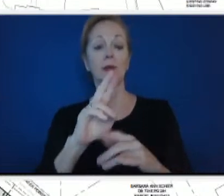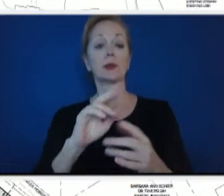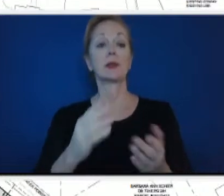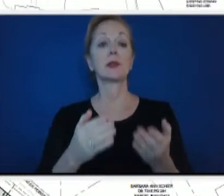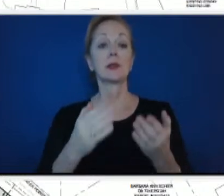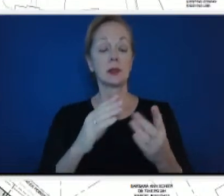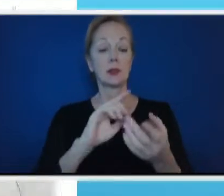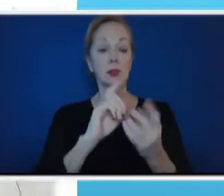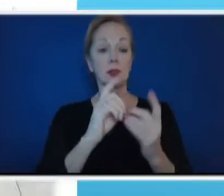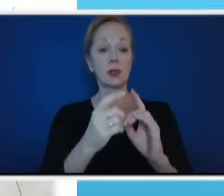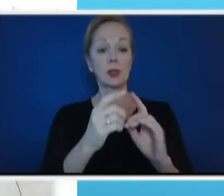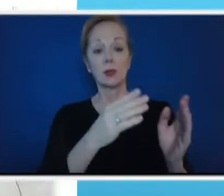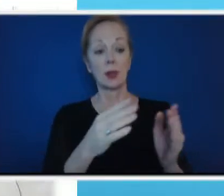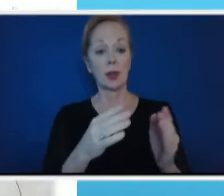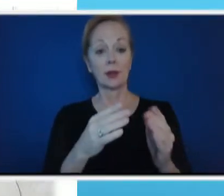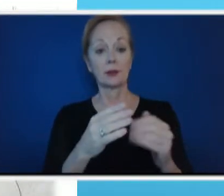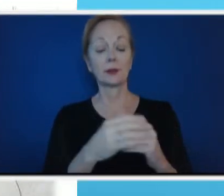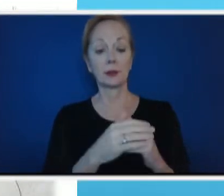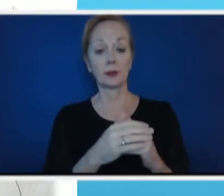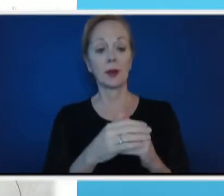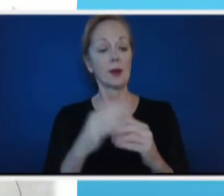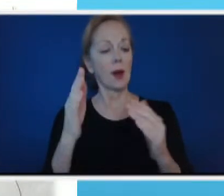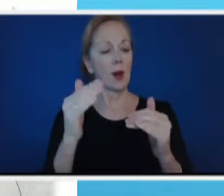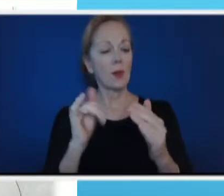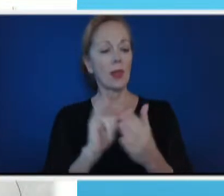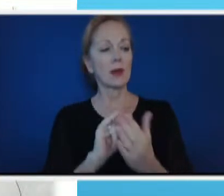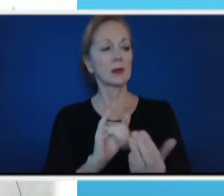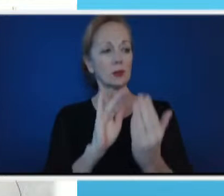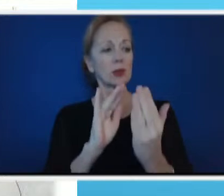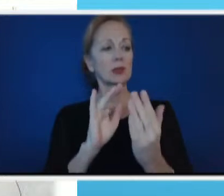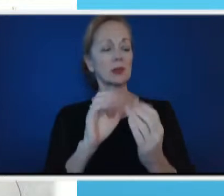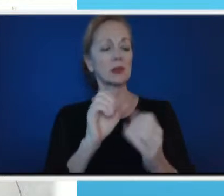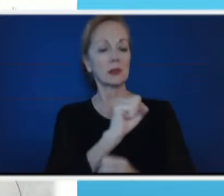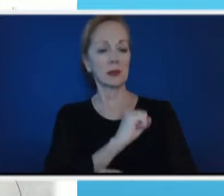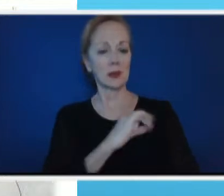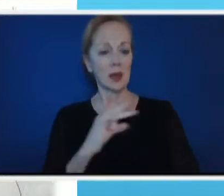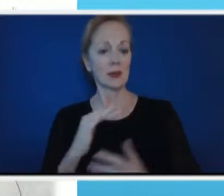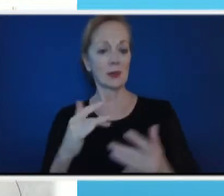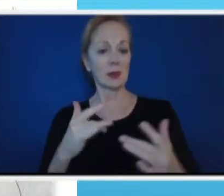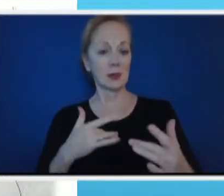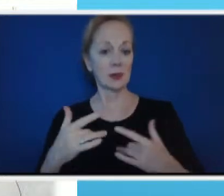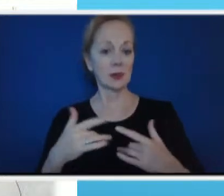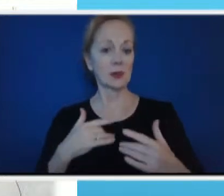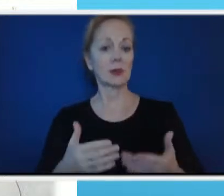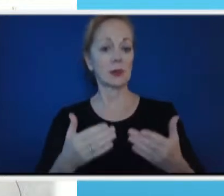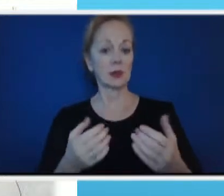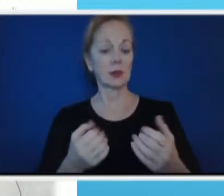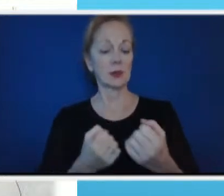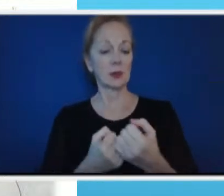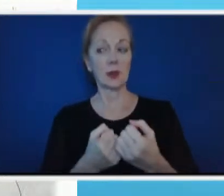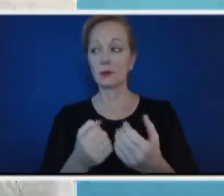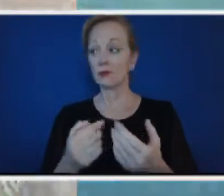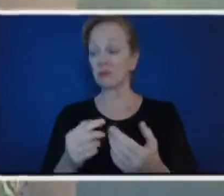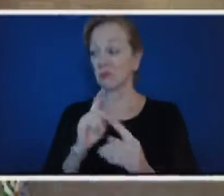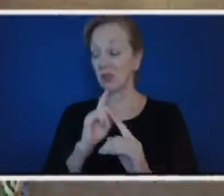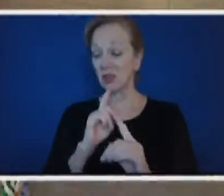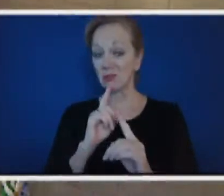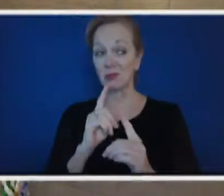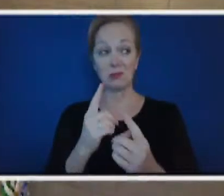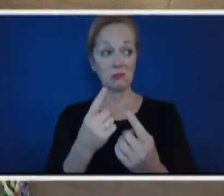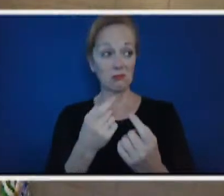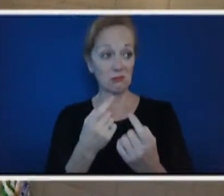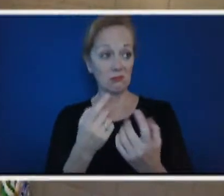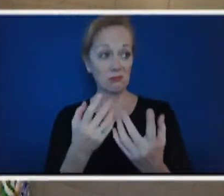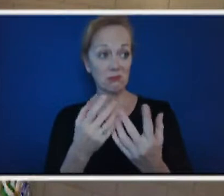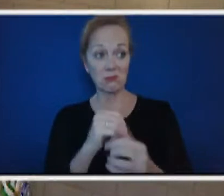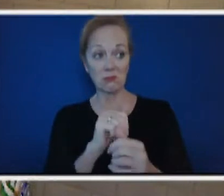plan following this hearing. We hope that addresses staff's concerns and that we're able to gain their support. Happy to answer any questions you might have.